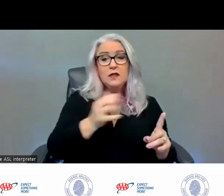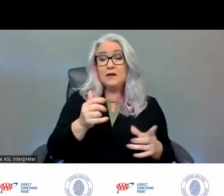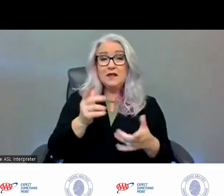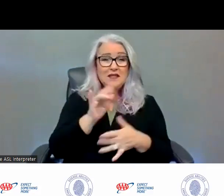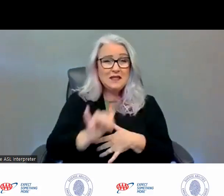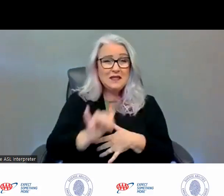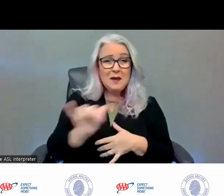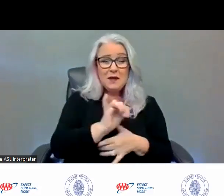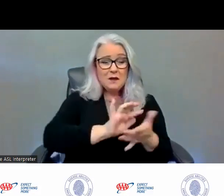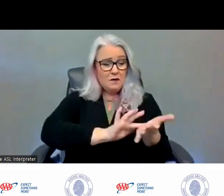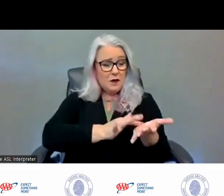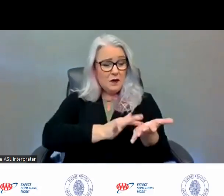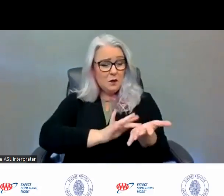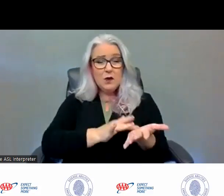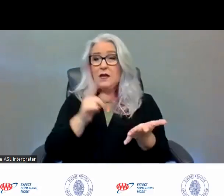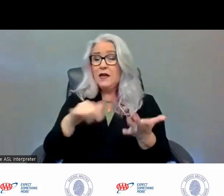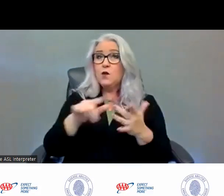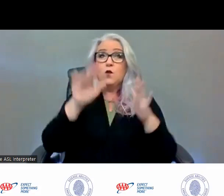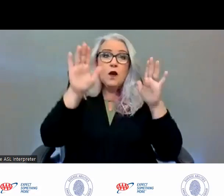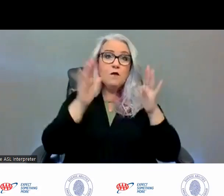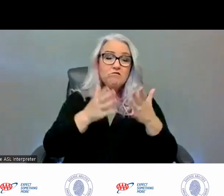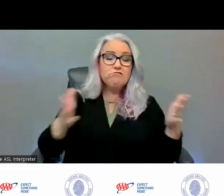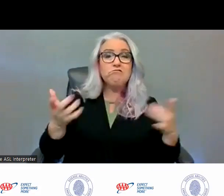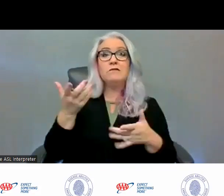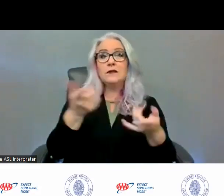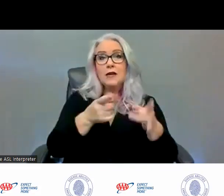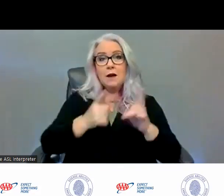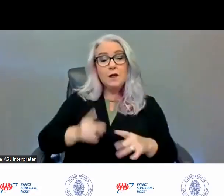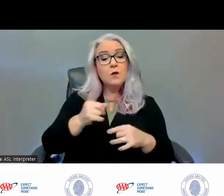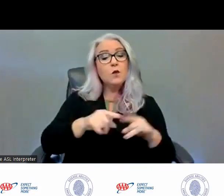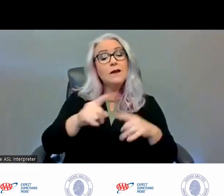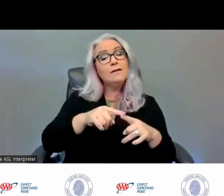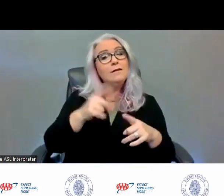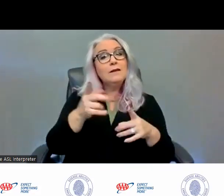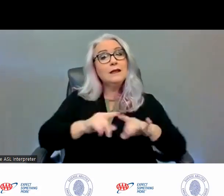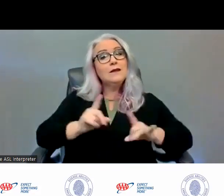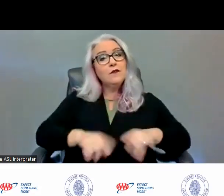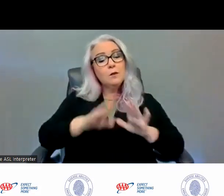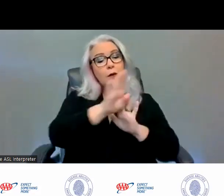together, happen when people from different backgrounds come together.